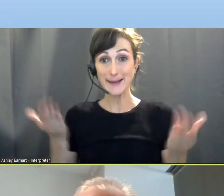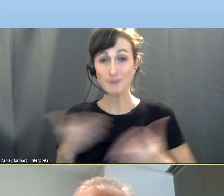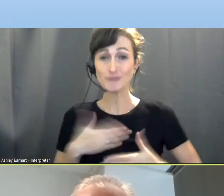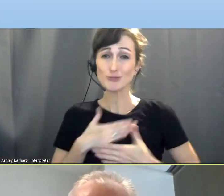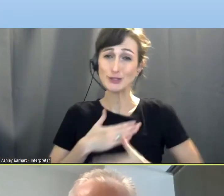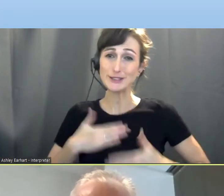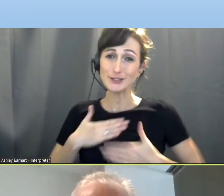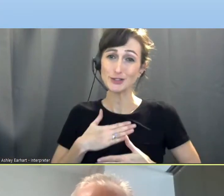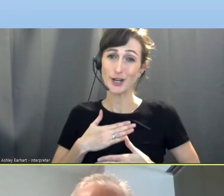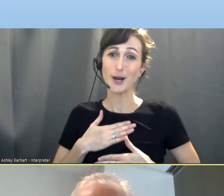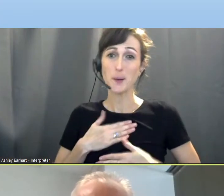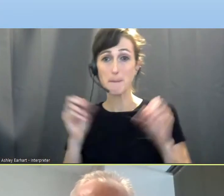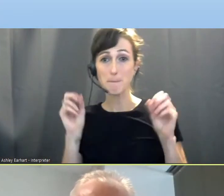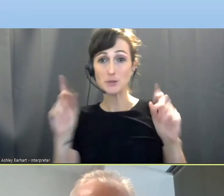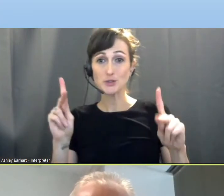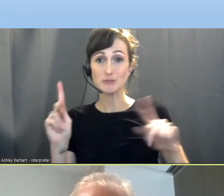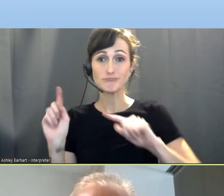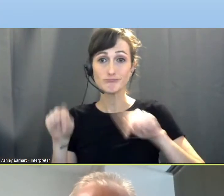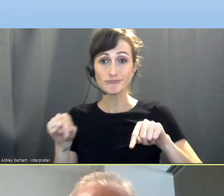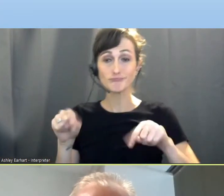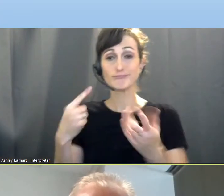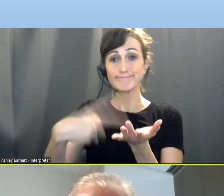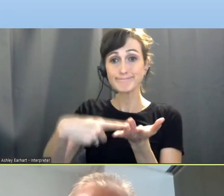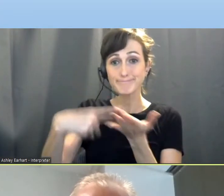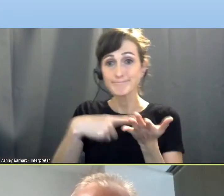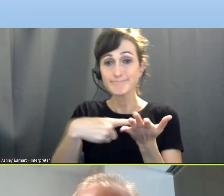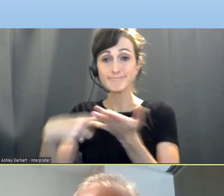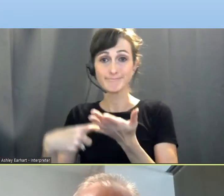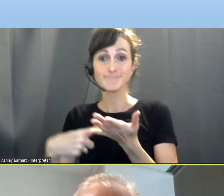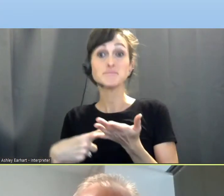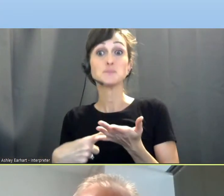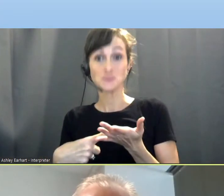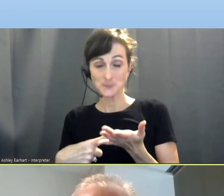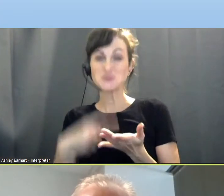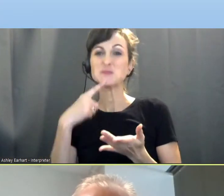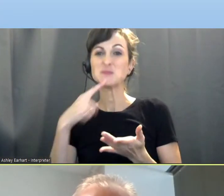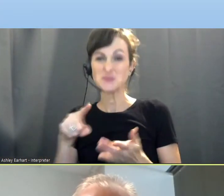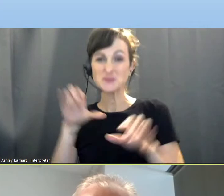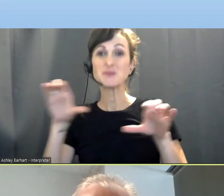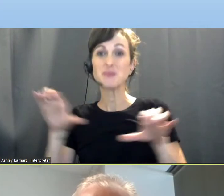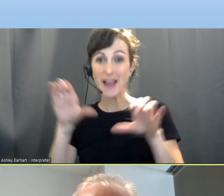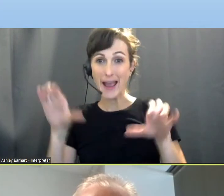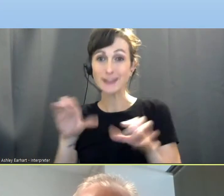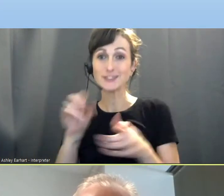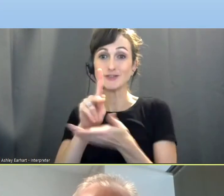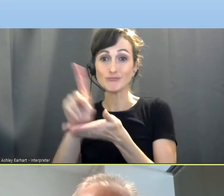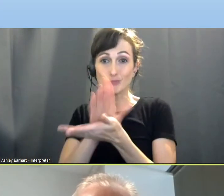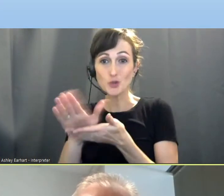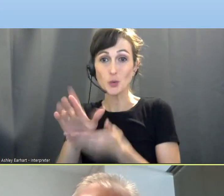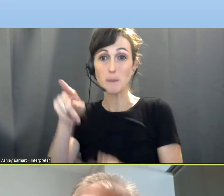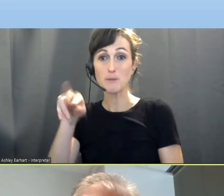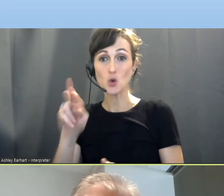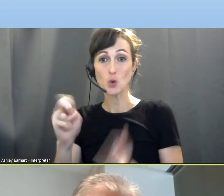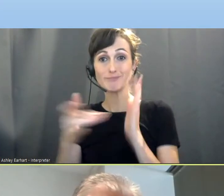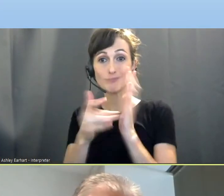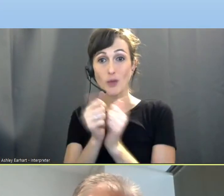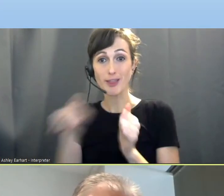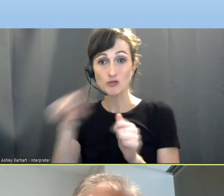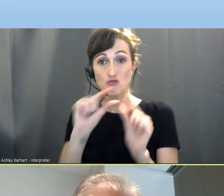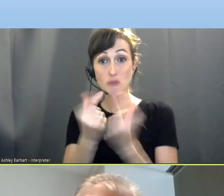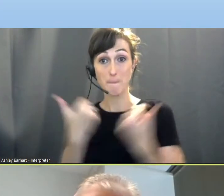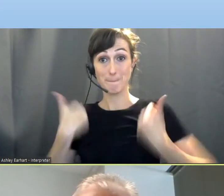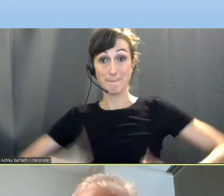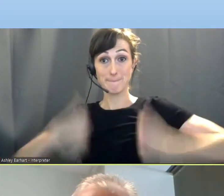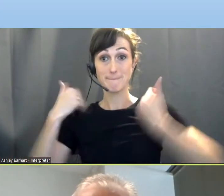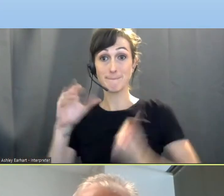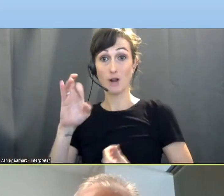the opportunity to discuss the Active Pure technology with this group. And my name is Clark Hood. I'm Vice President